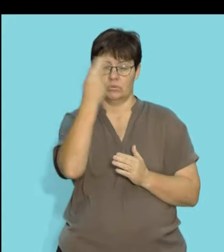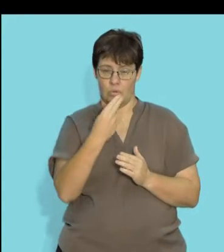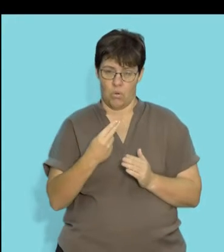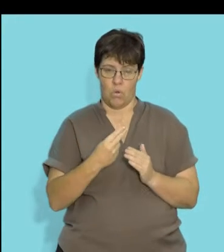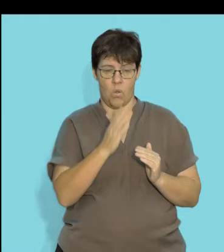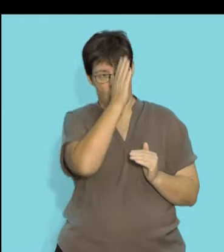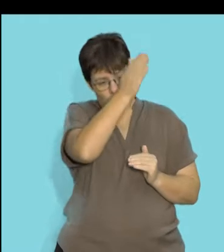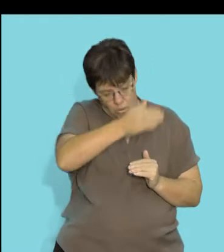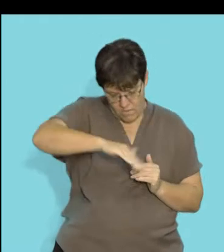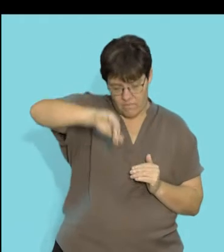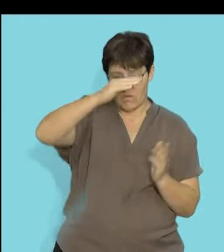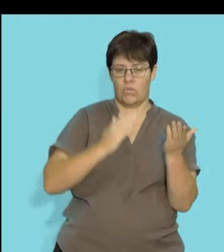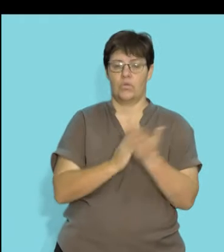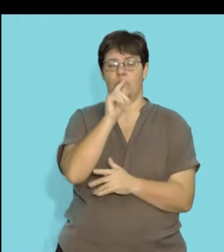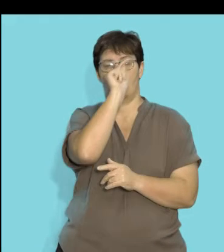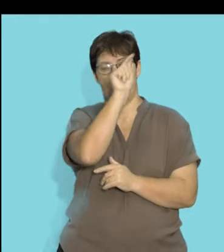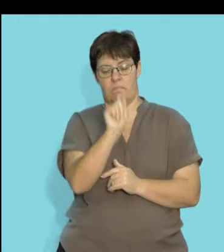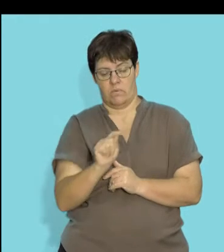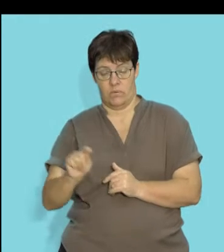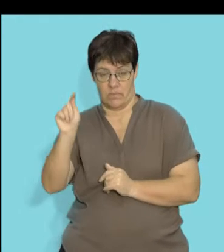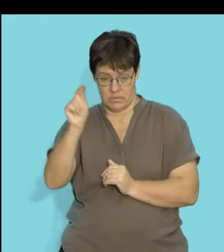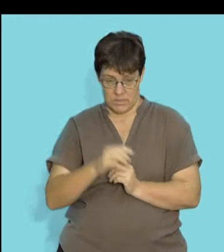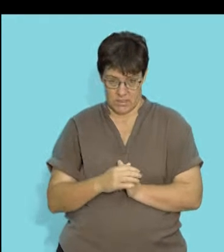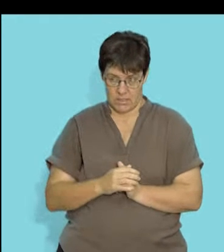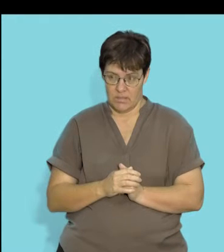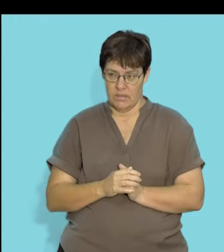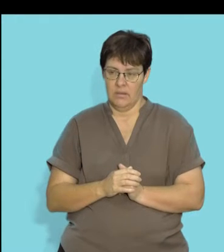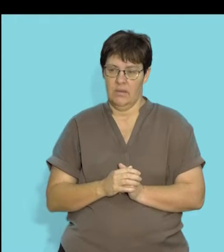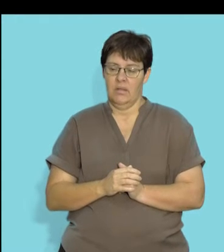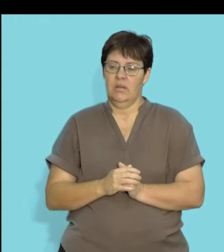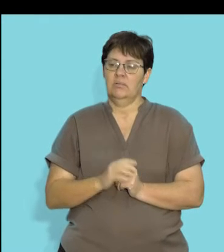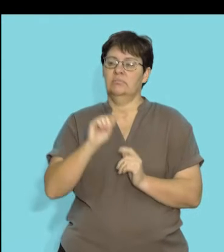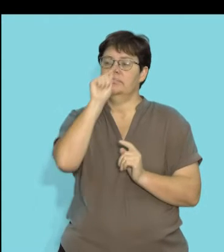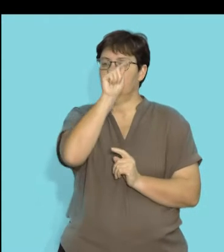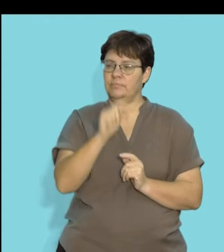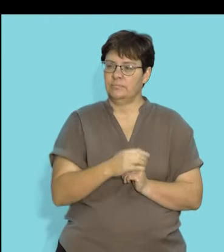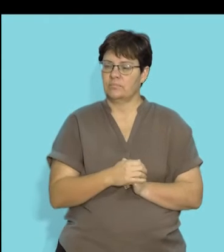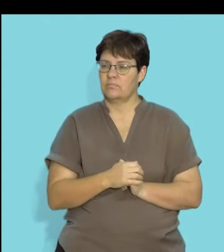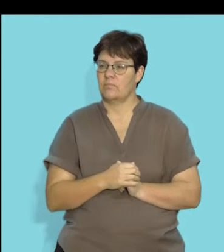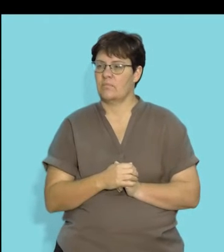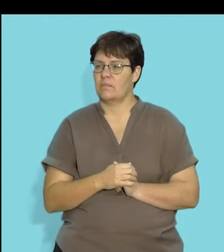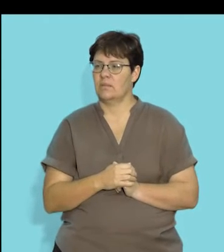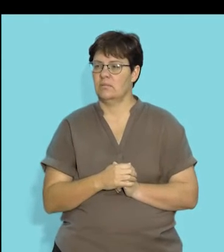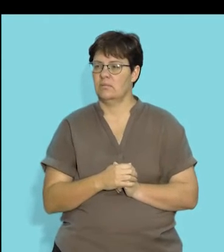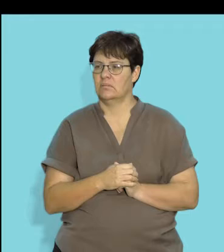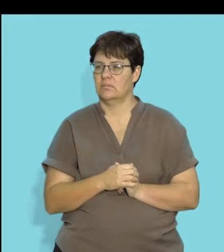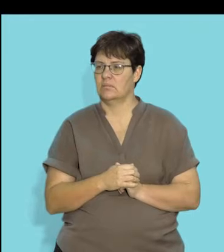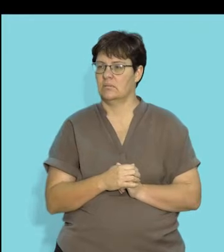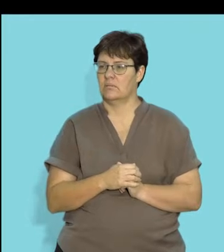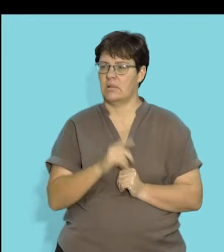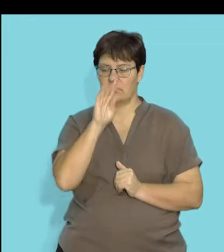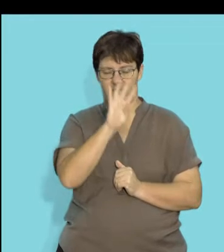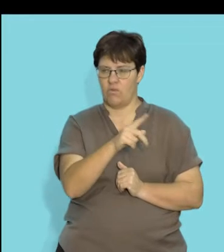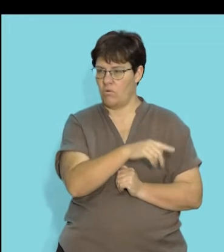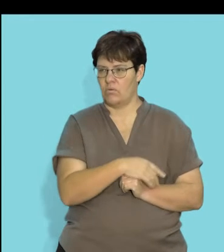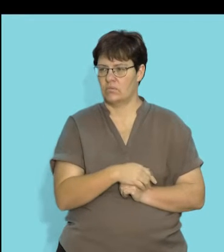and drawing a curve through those particular points. Remember our points,